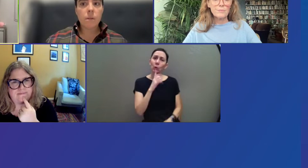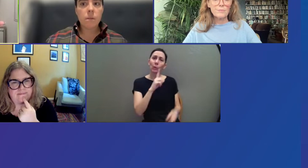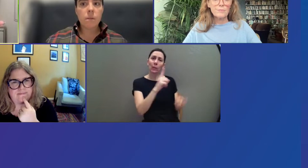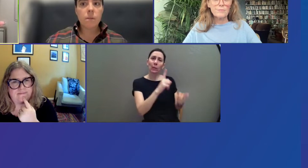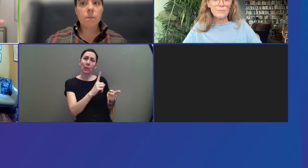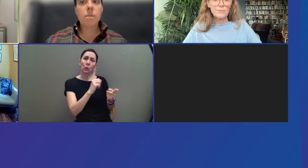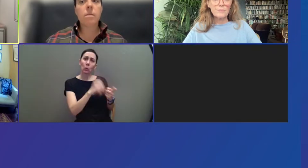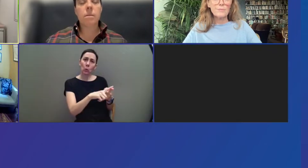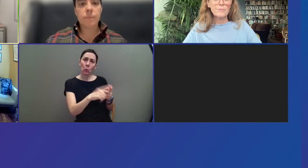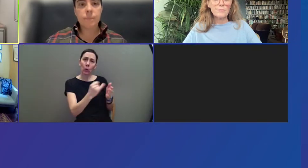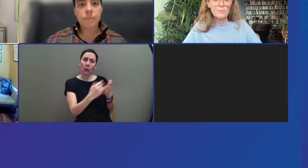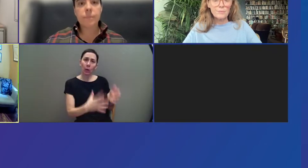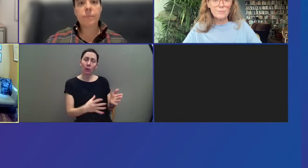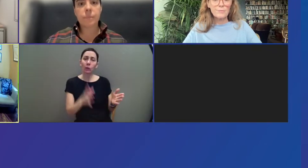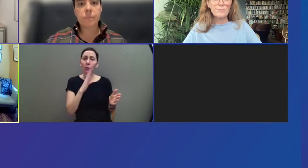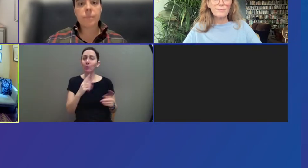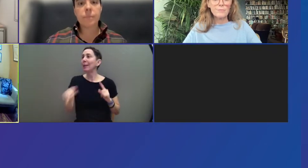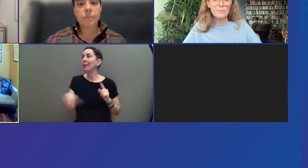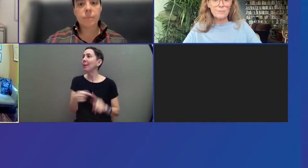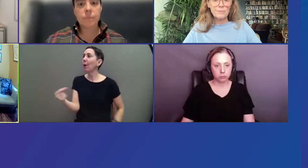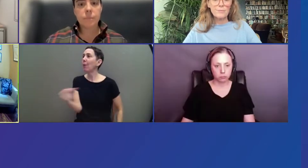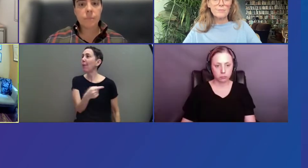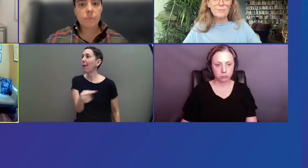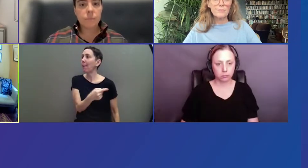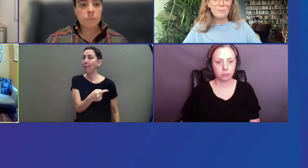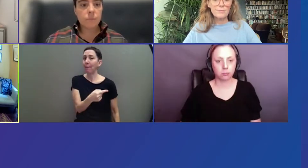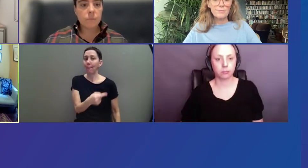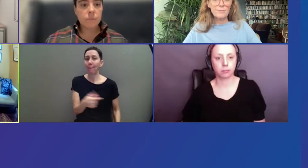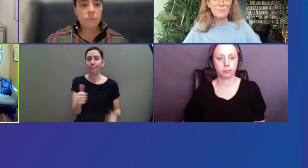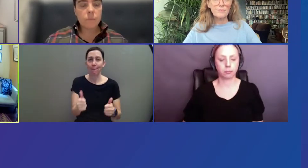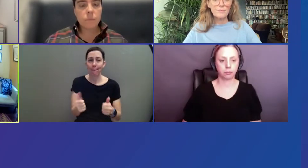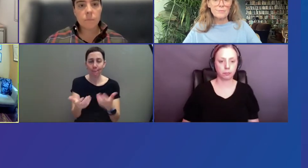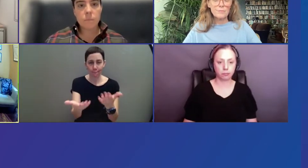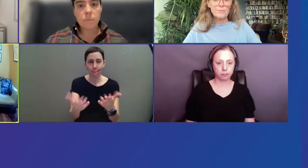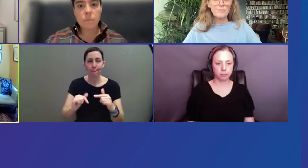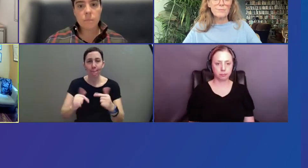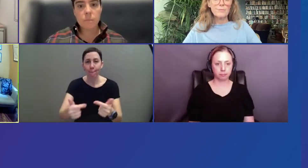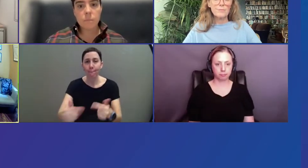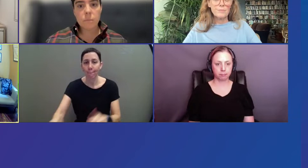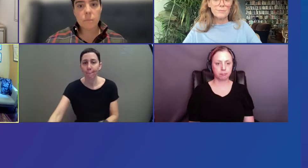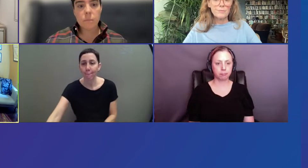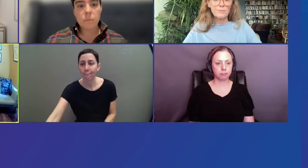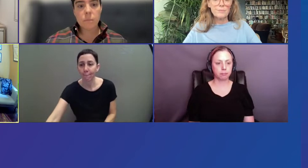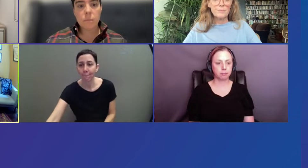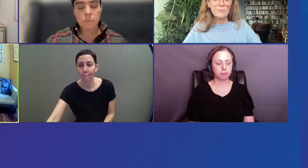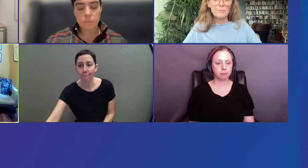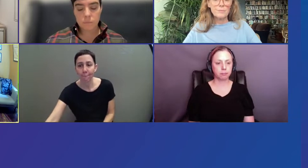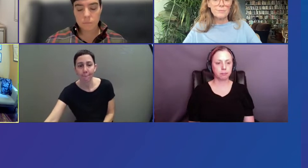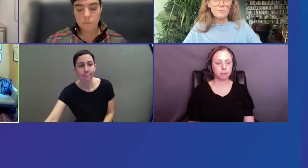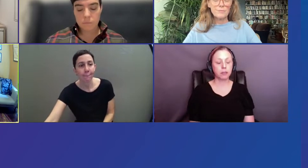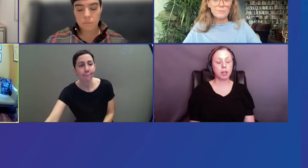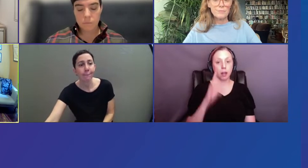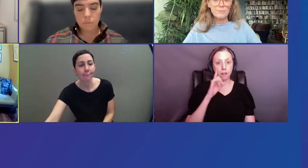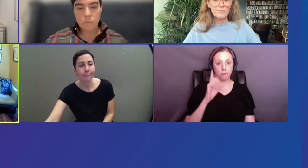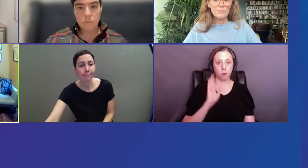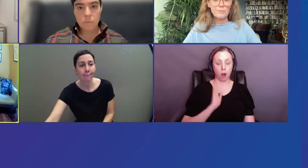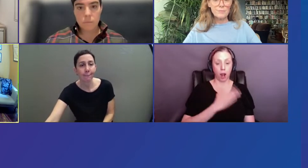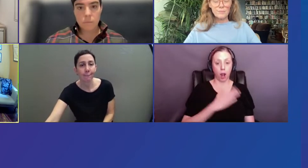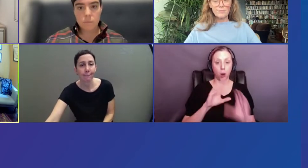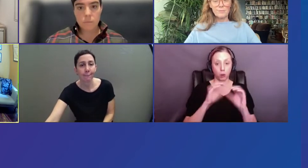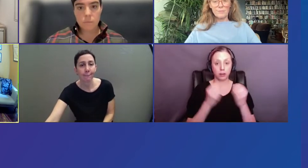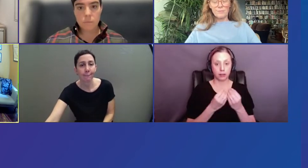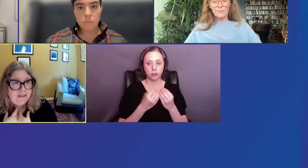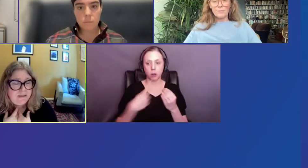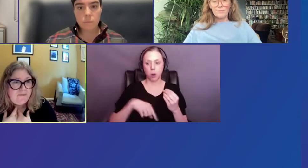about? For our